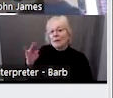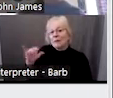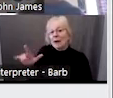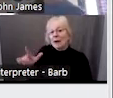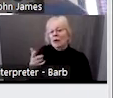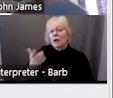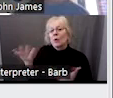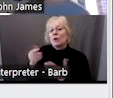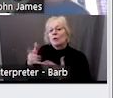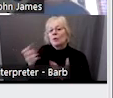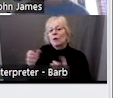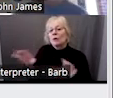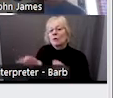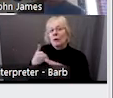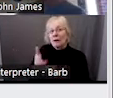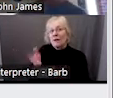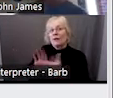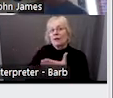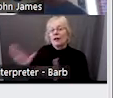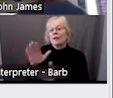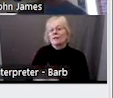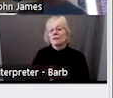to do after college?